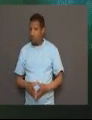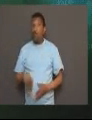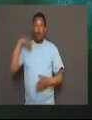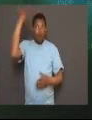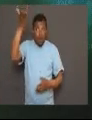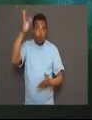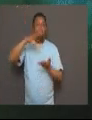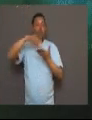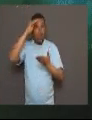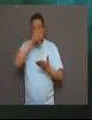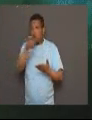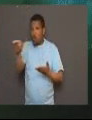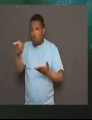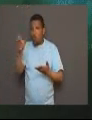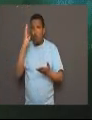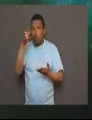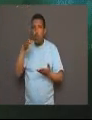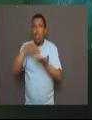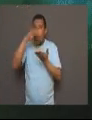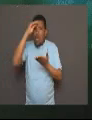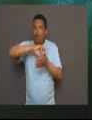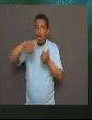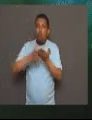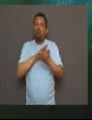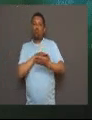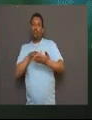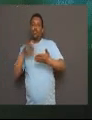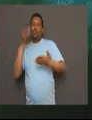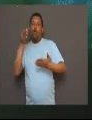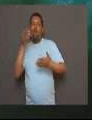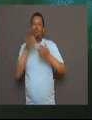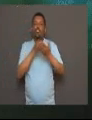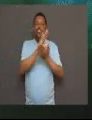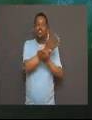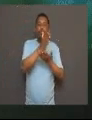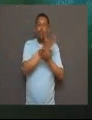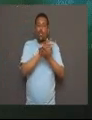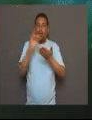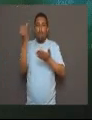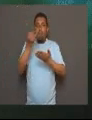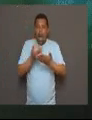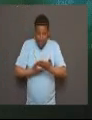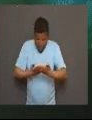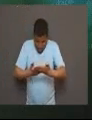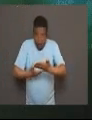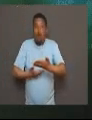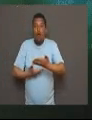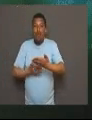In your next lesson, you will learn about the study of distribution maps.